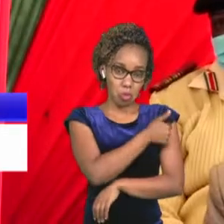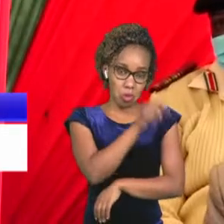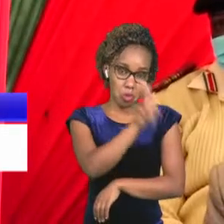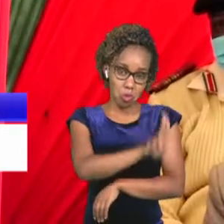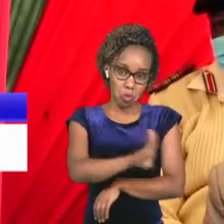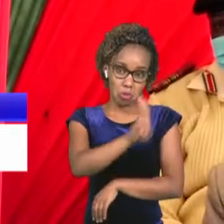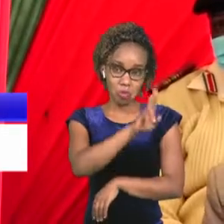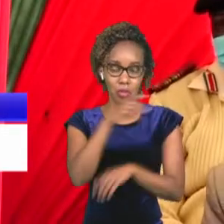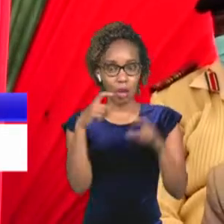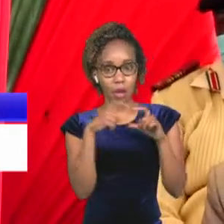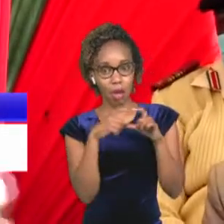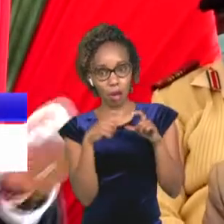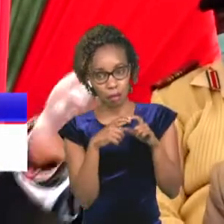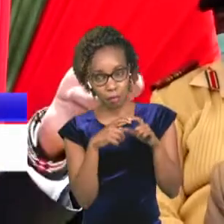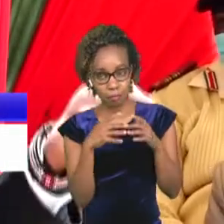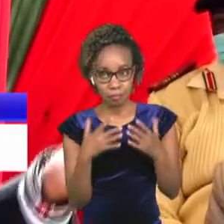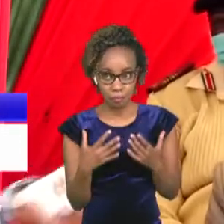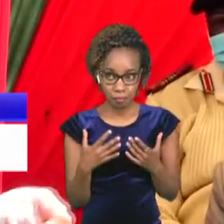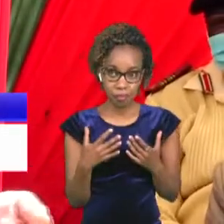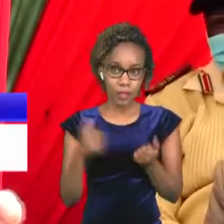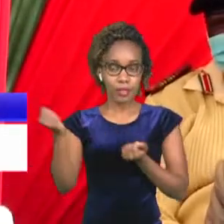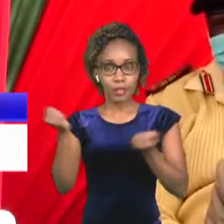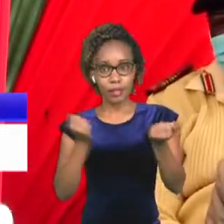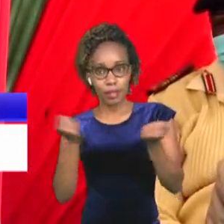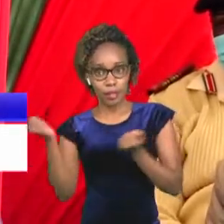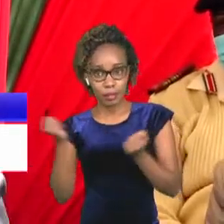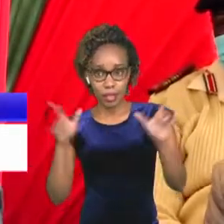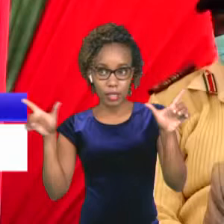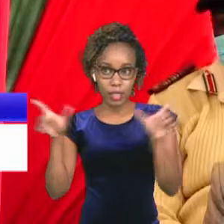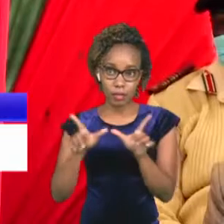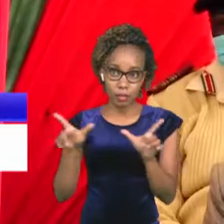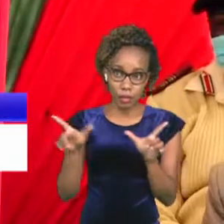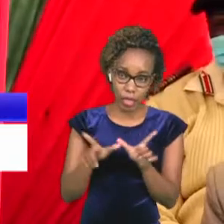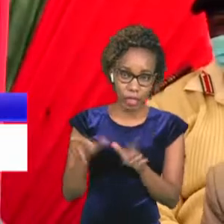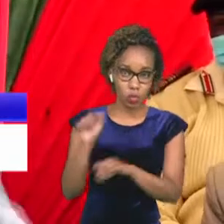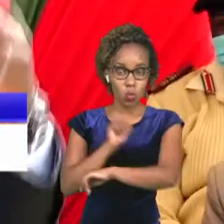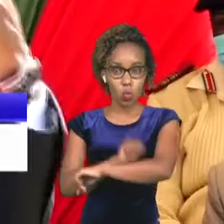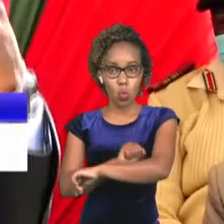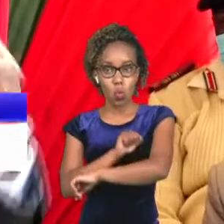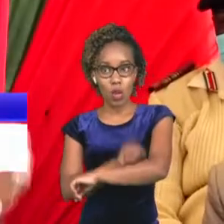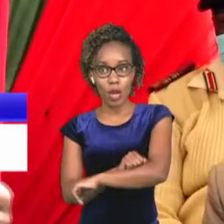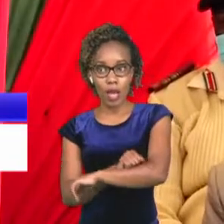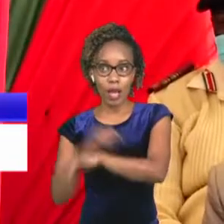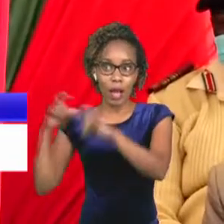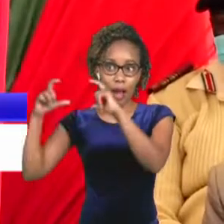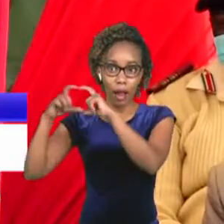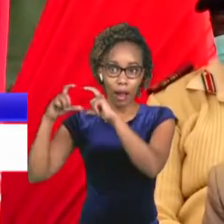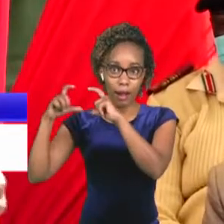unatumia hii card. Ukienda kwa driver's license, ukienda kwa shule, hii card.